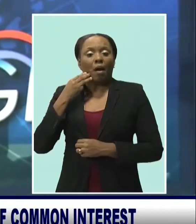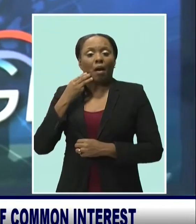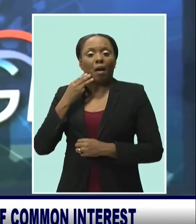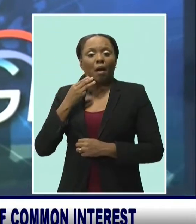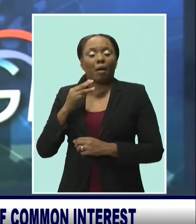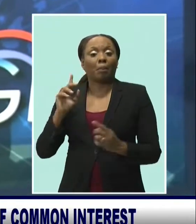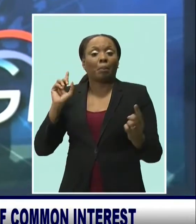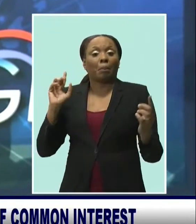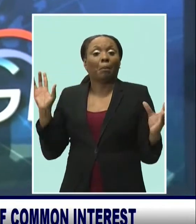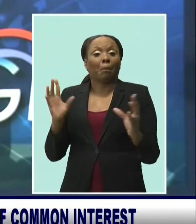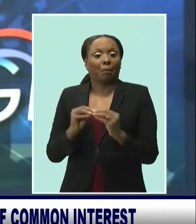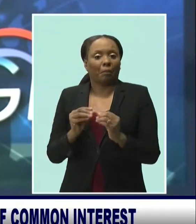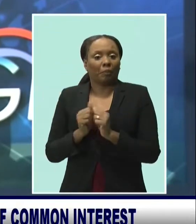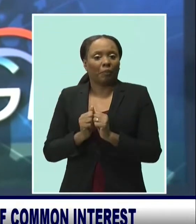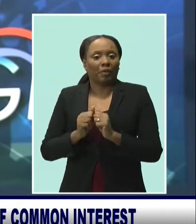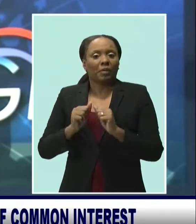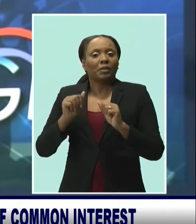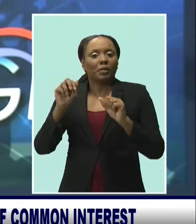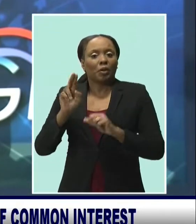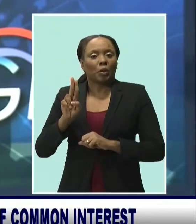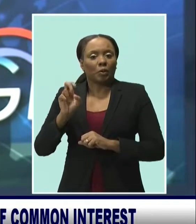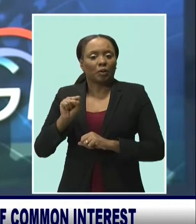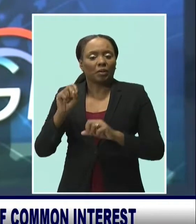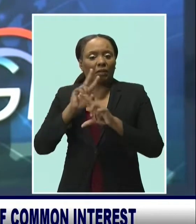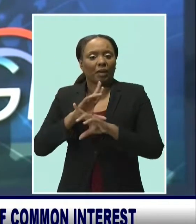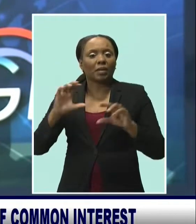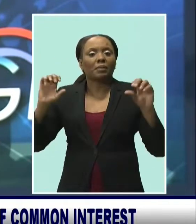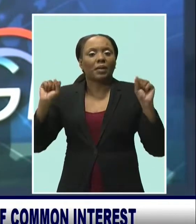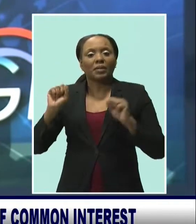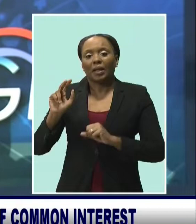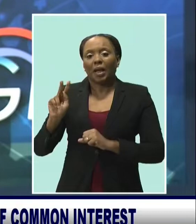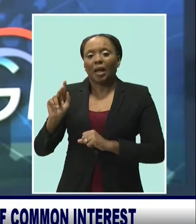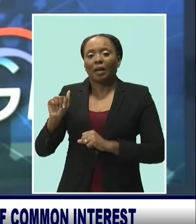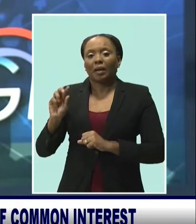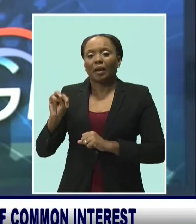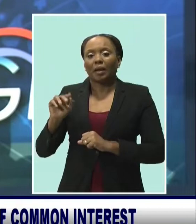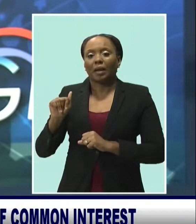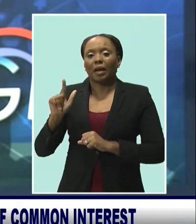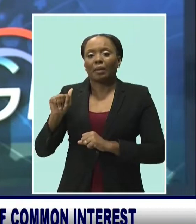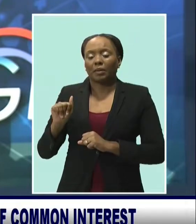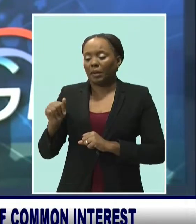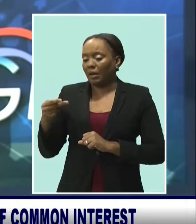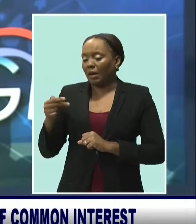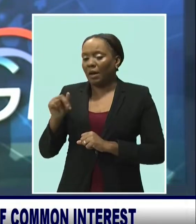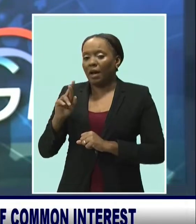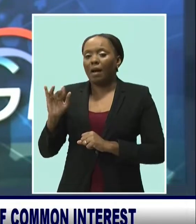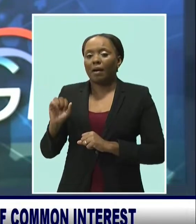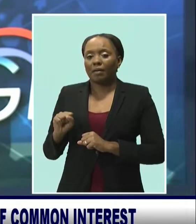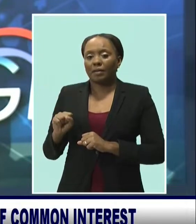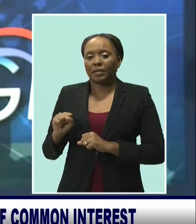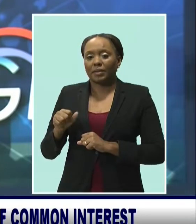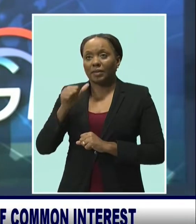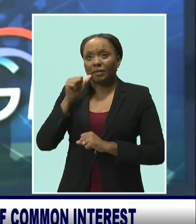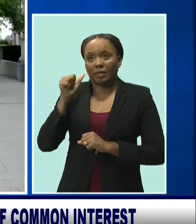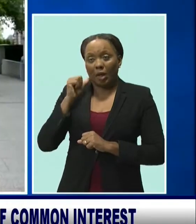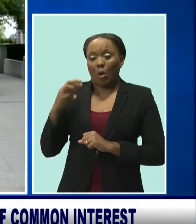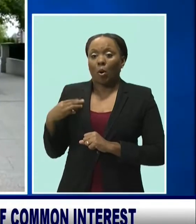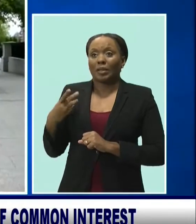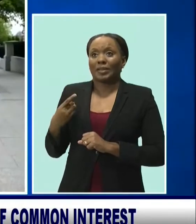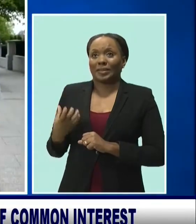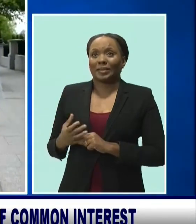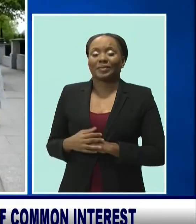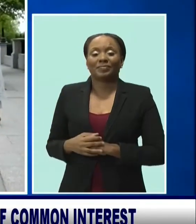Vice President Kamala Harris at the Eisenhower Executive Office building in Washington, D.C. The first female